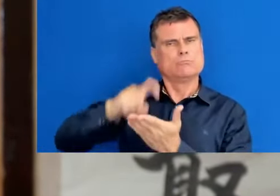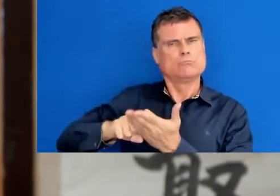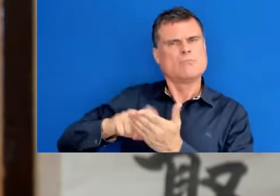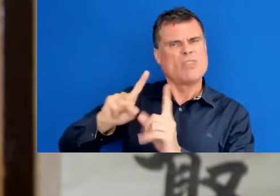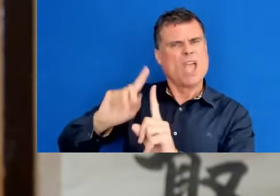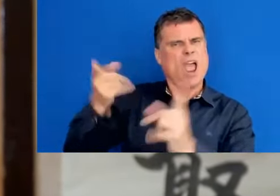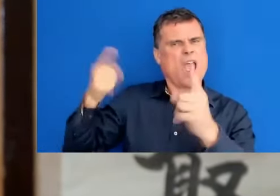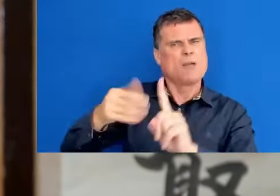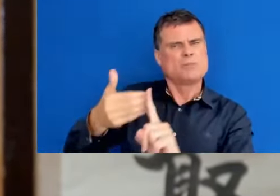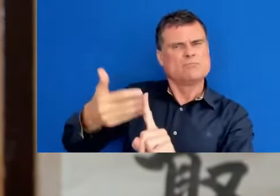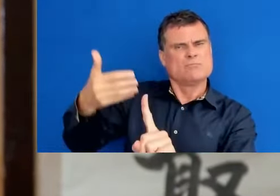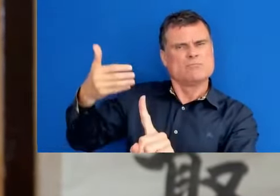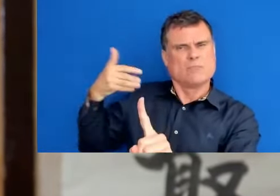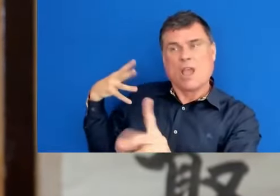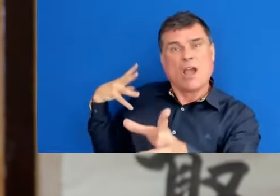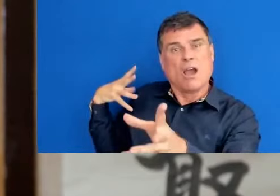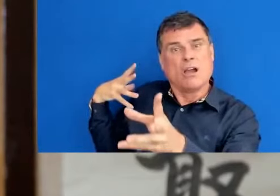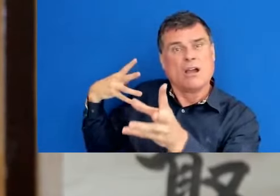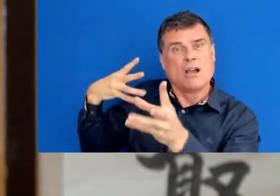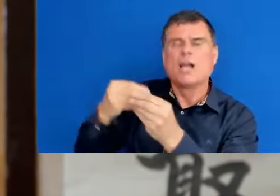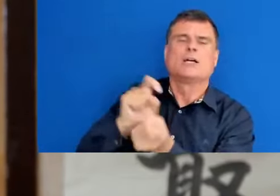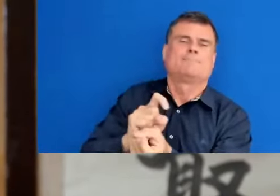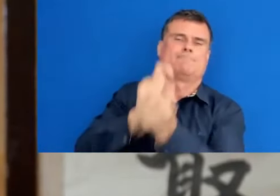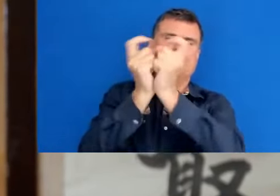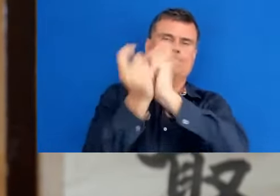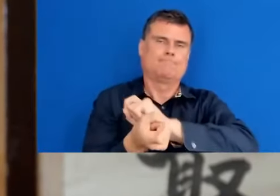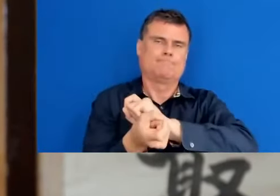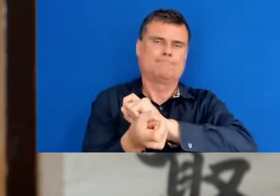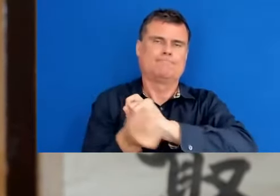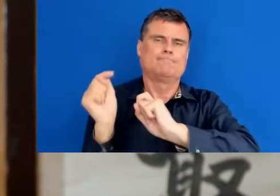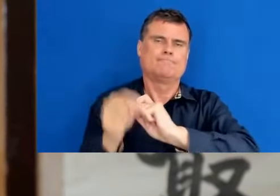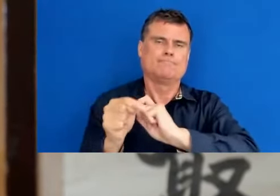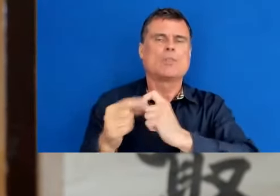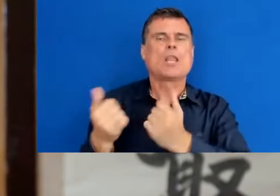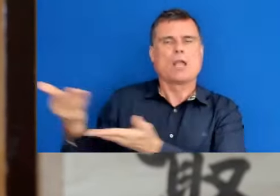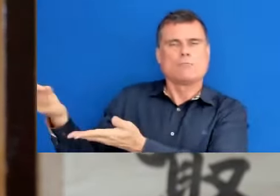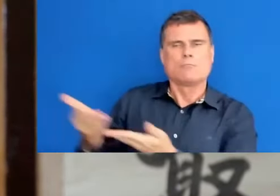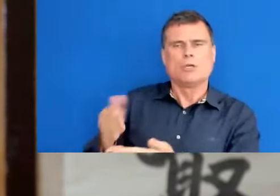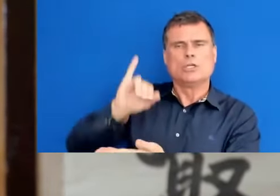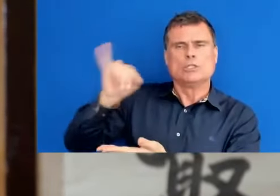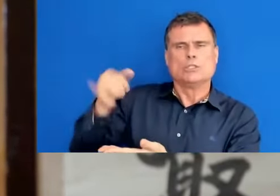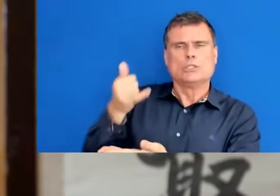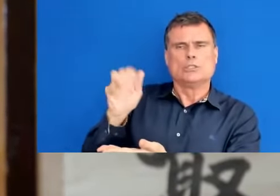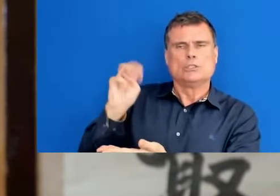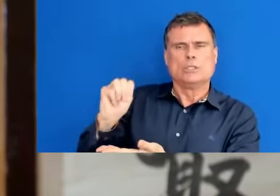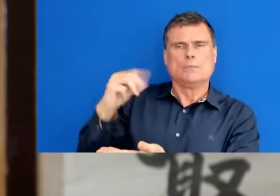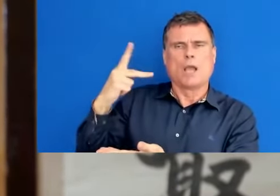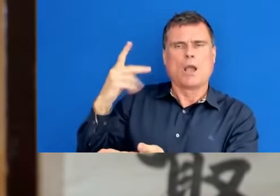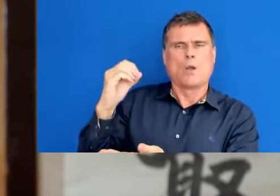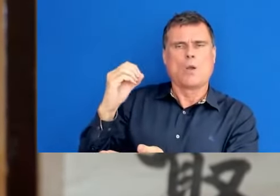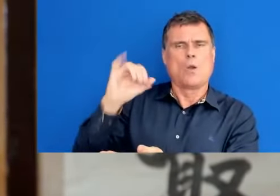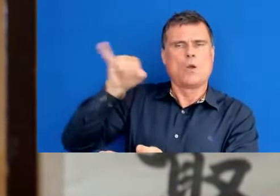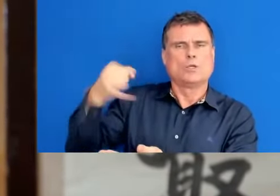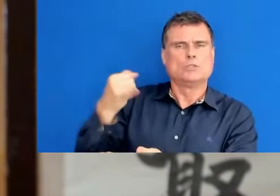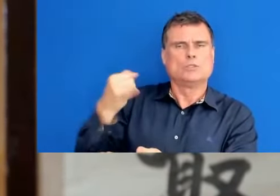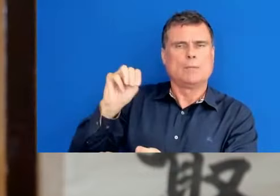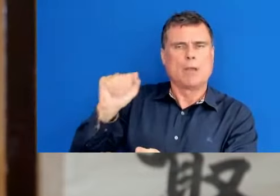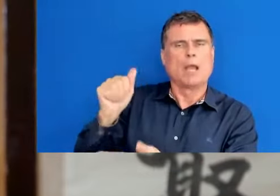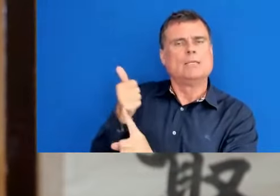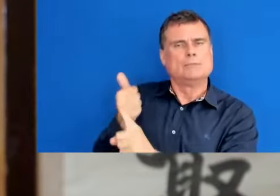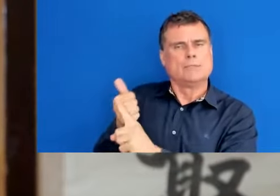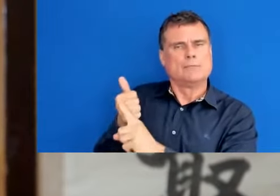BC. I'd like to begin by introducing Jim Kojima to provide a welcome in Japanese.